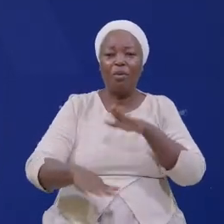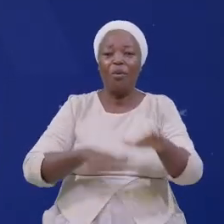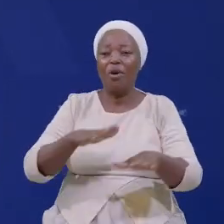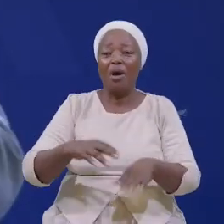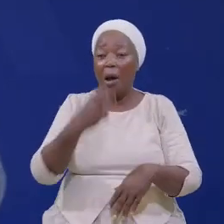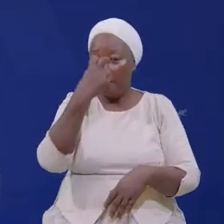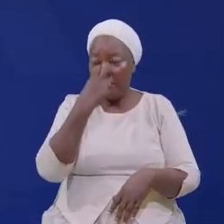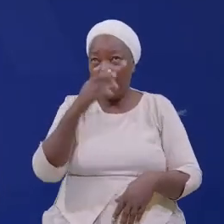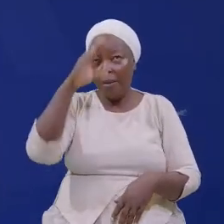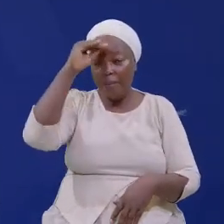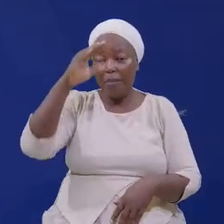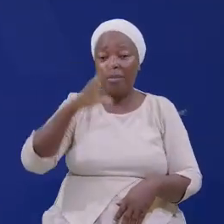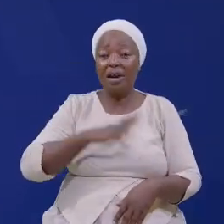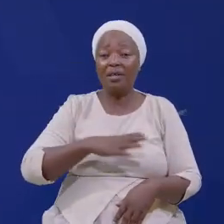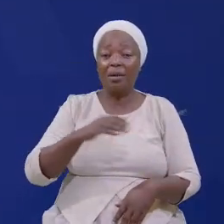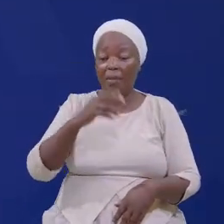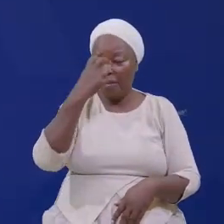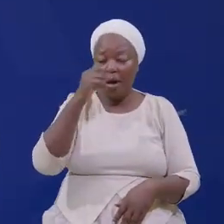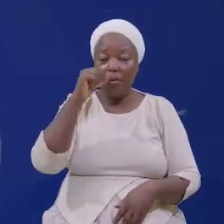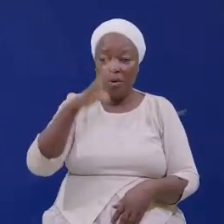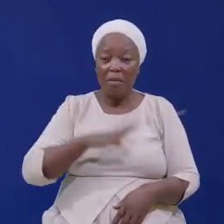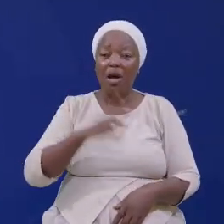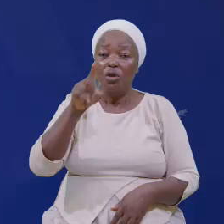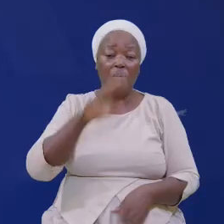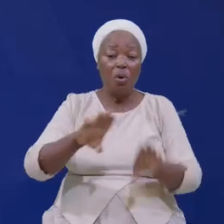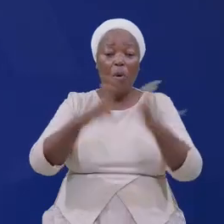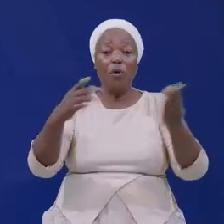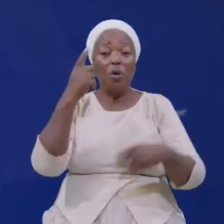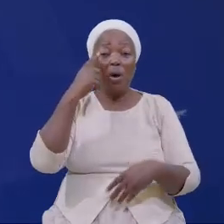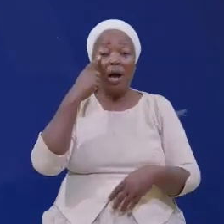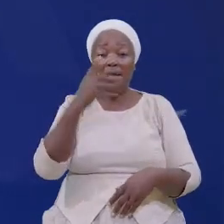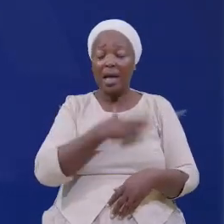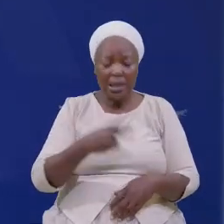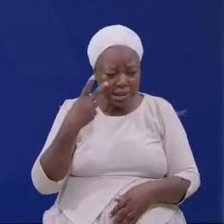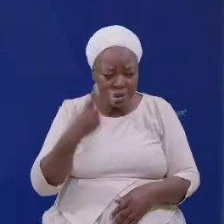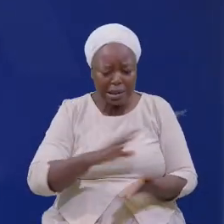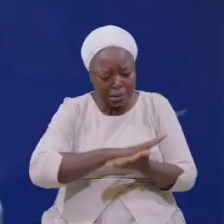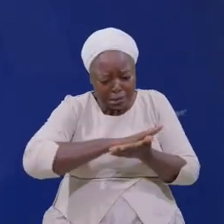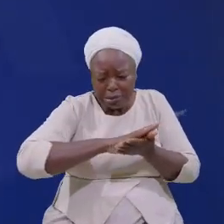Blind man, blind woman, you will open your eyes and see.